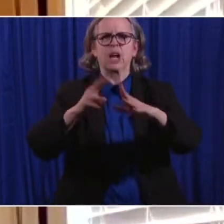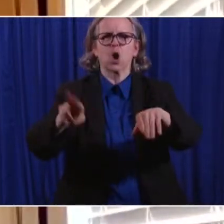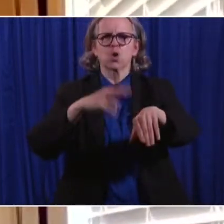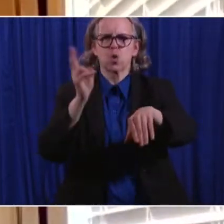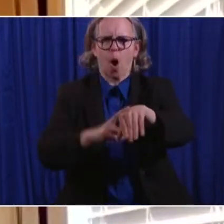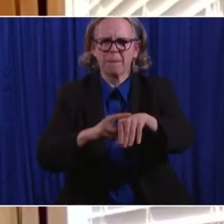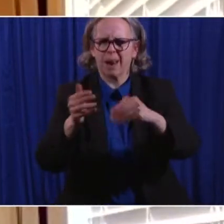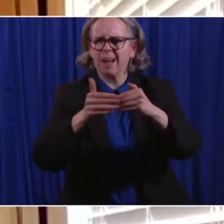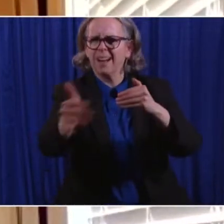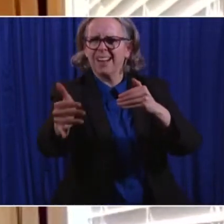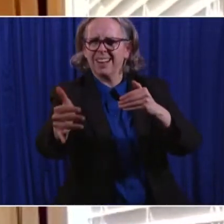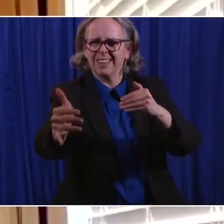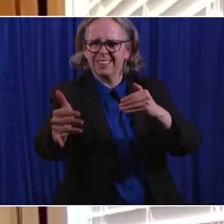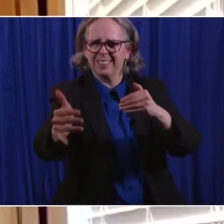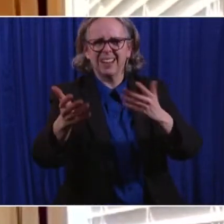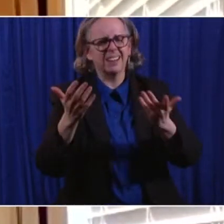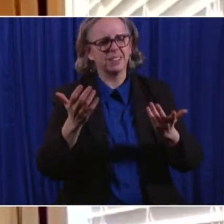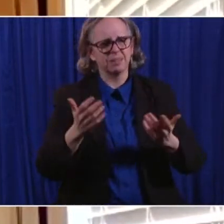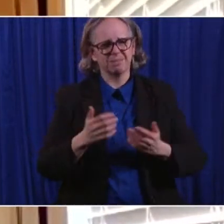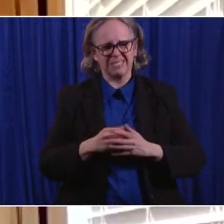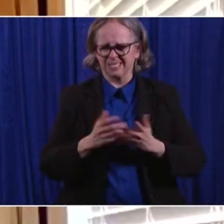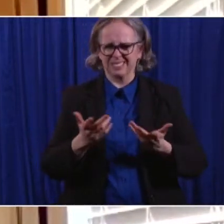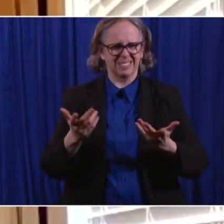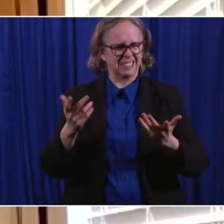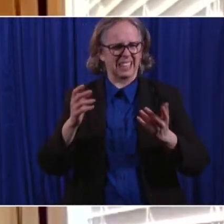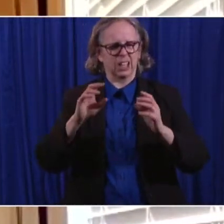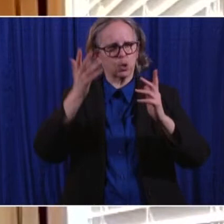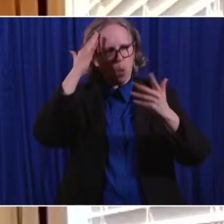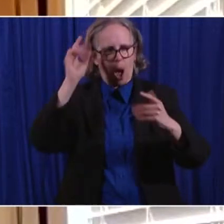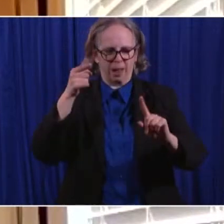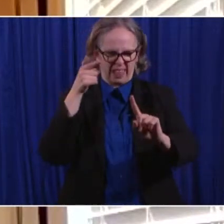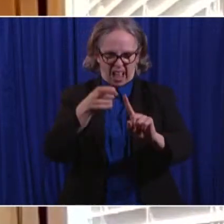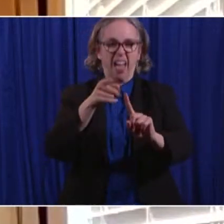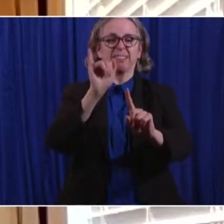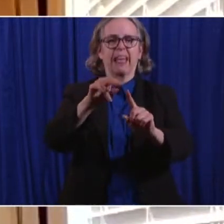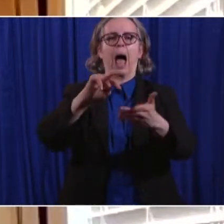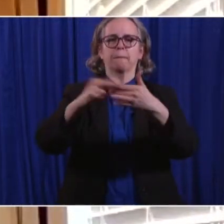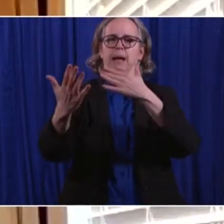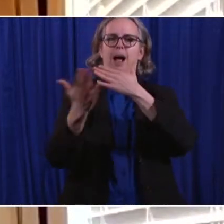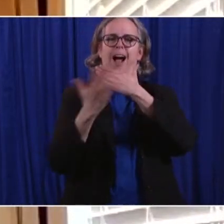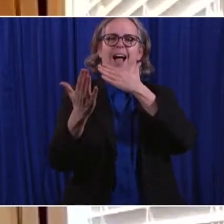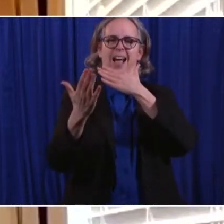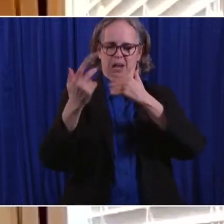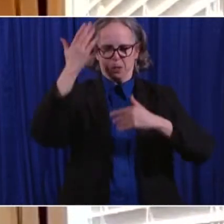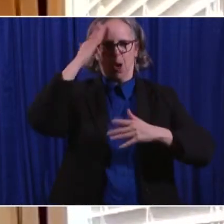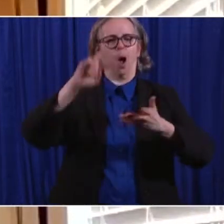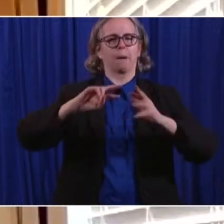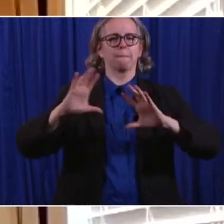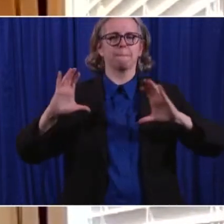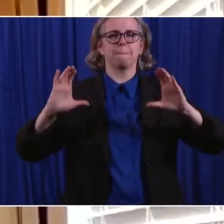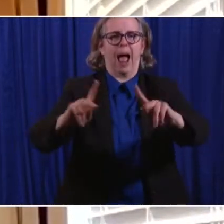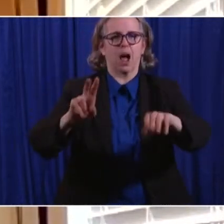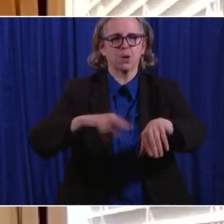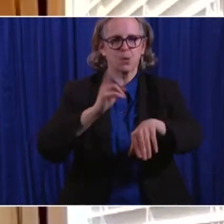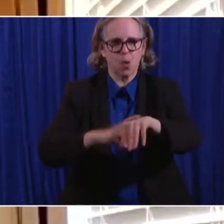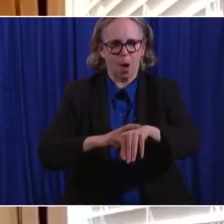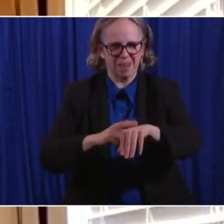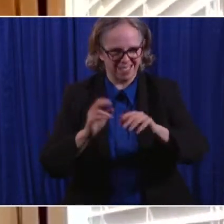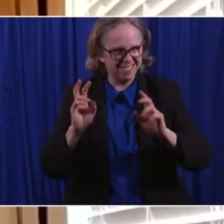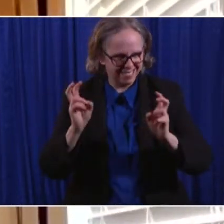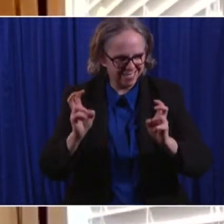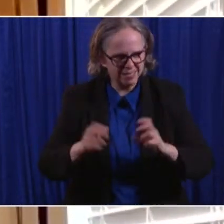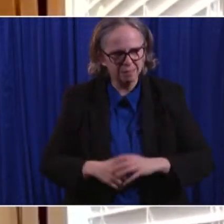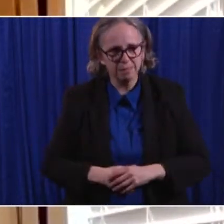signal that our vaccinations are having enough of an impact that we really can back away from a lot